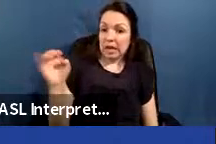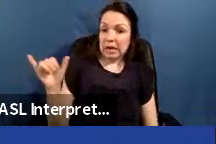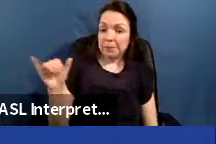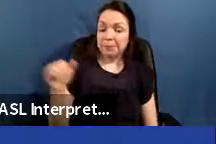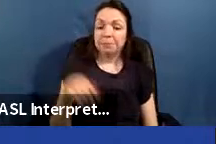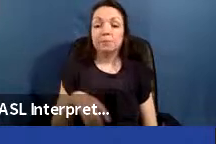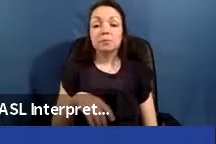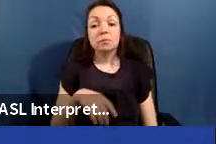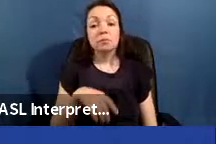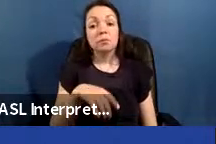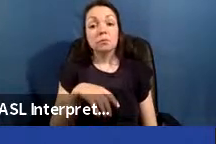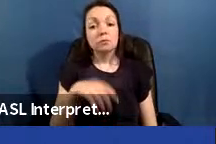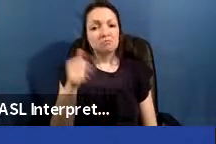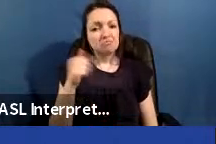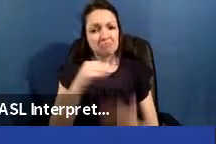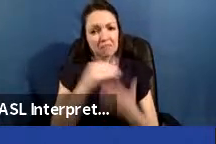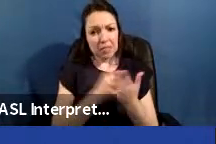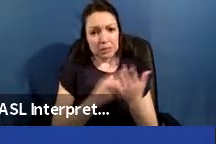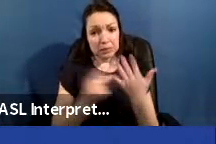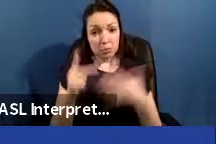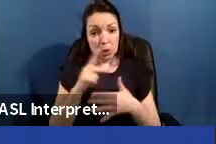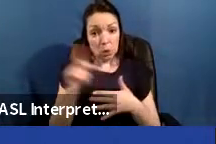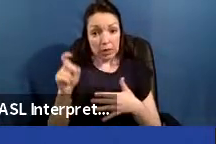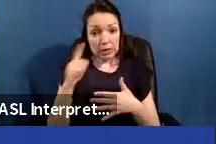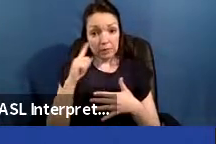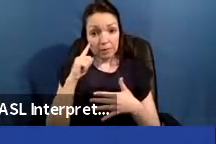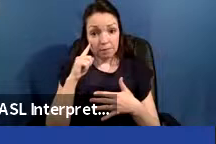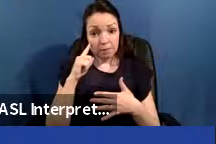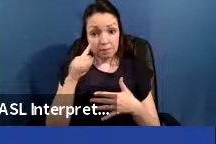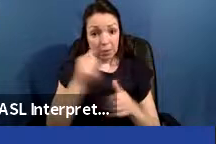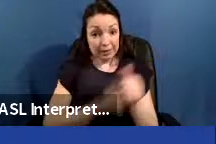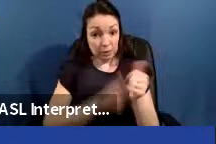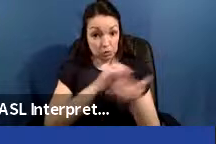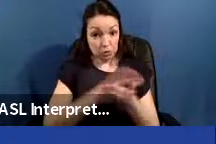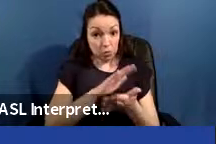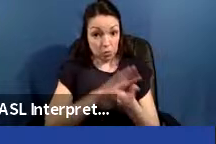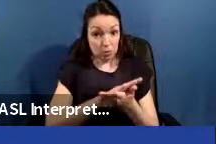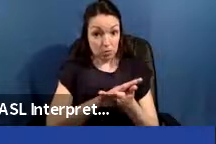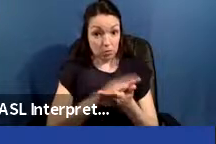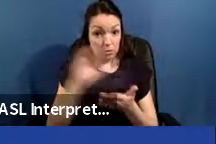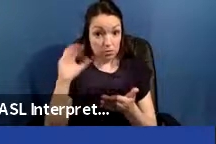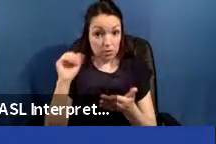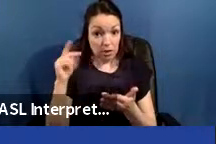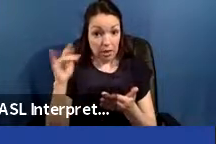a list of priority needs by school that the capital team keeps?